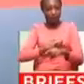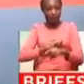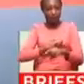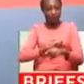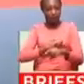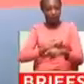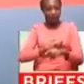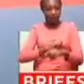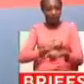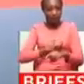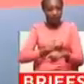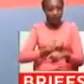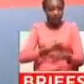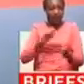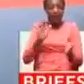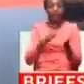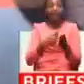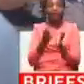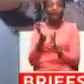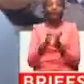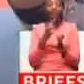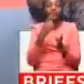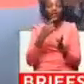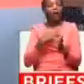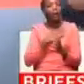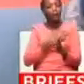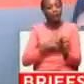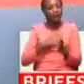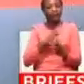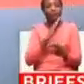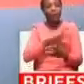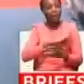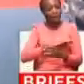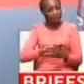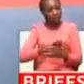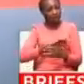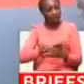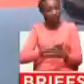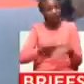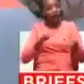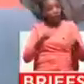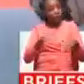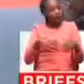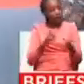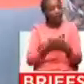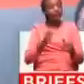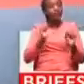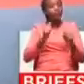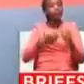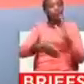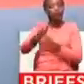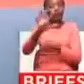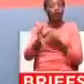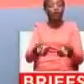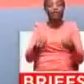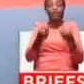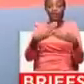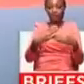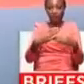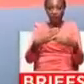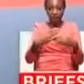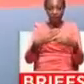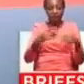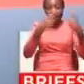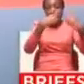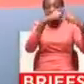He's telling you, hold on, you know, those things you're looking for in life, success, God can give you success. But if you want to compromise your